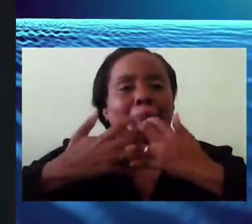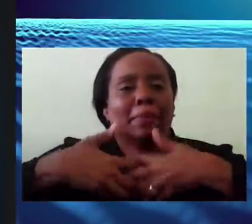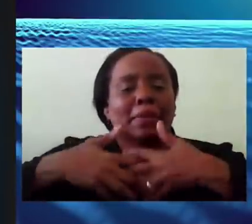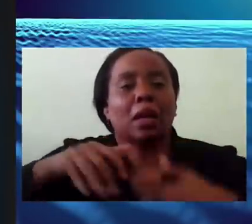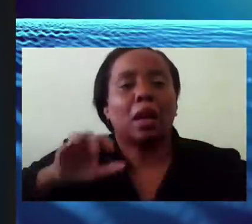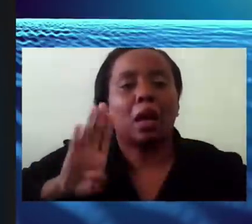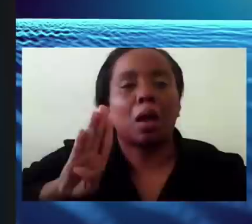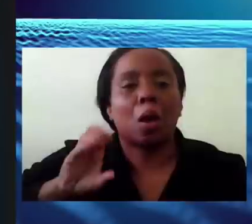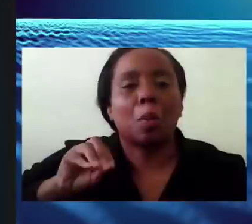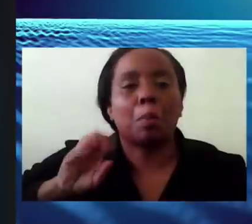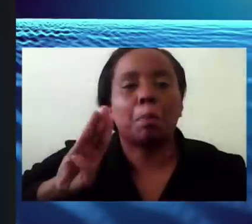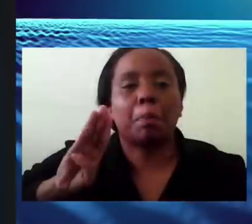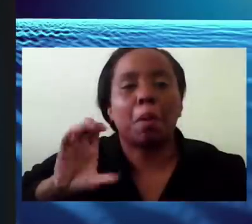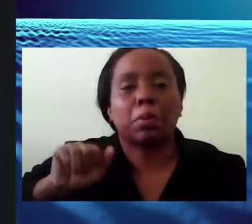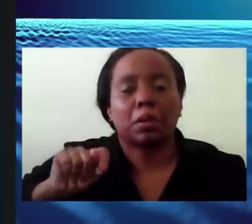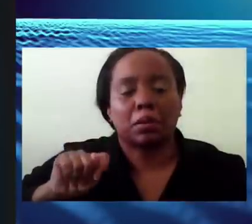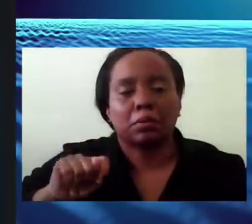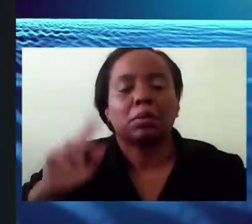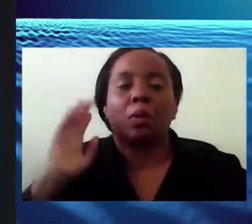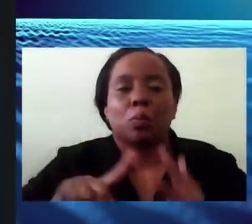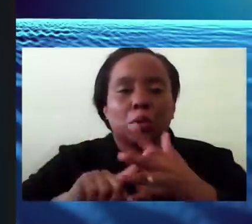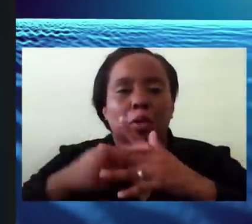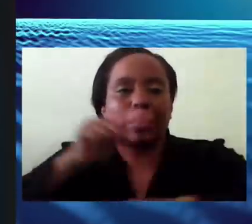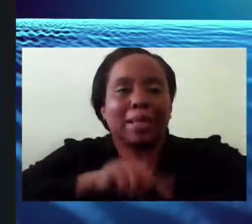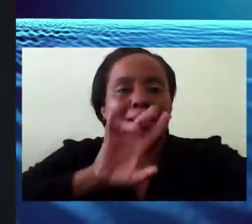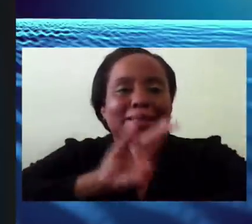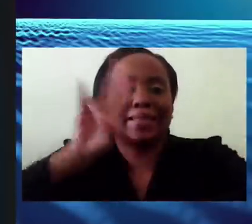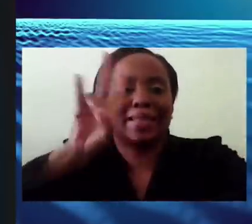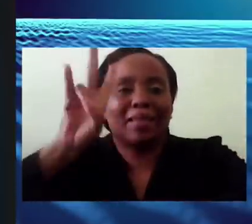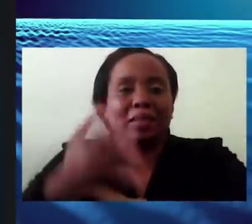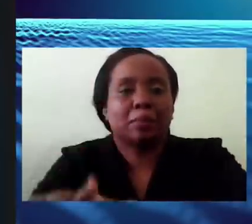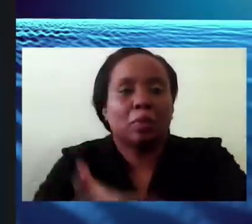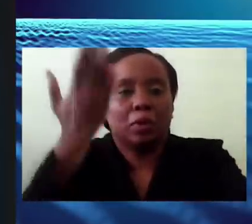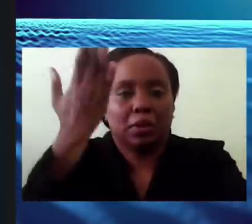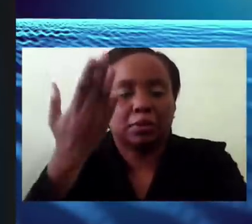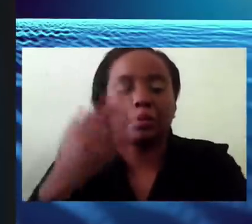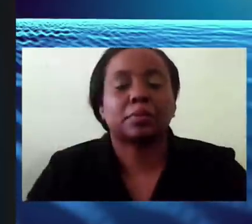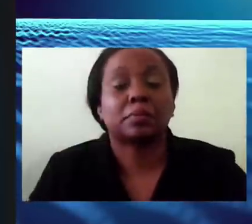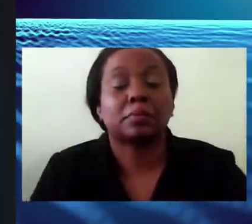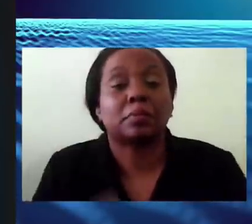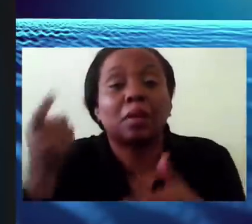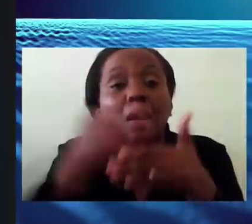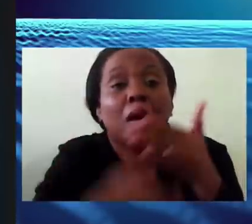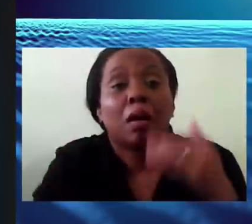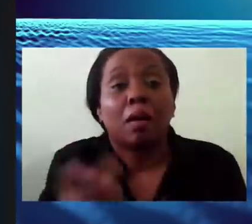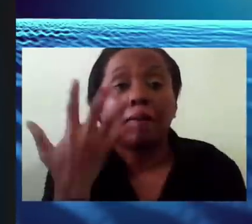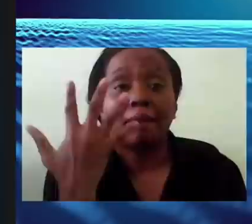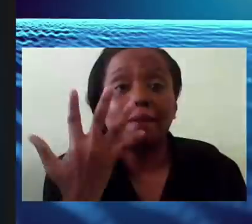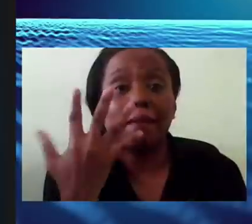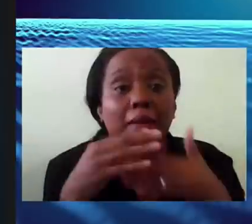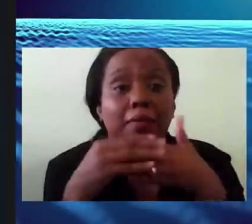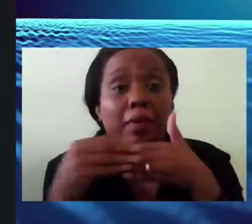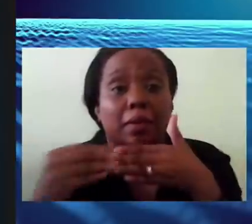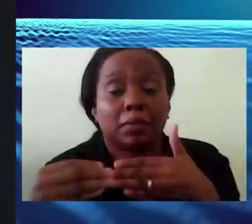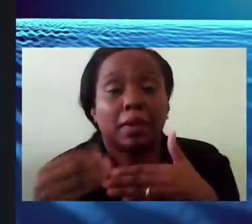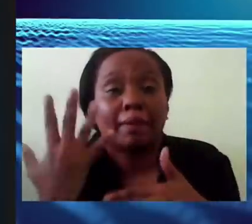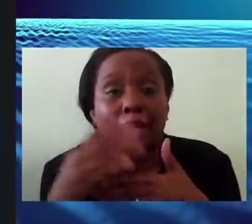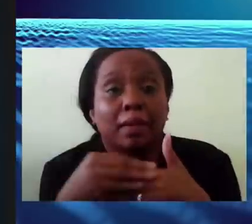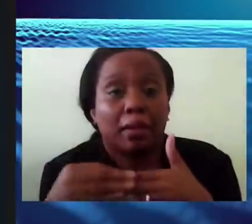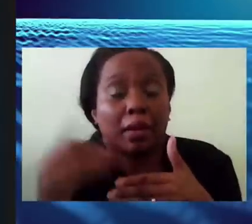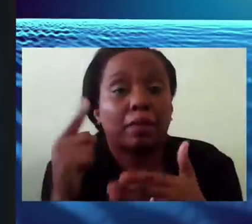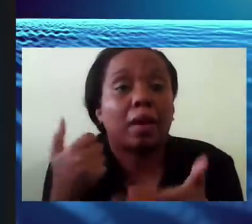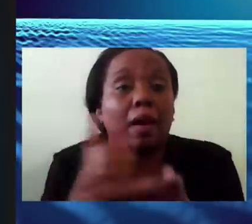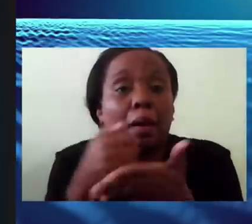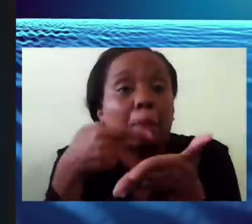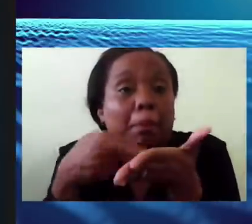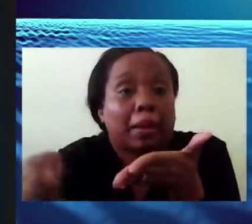from 7 a.m. There'll be a small fee of $5 to assist in paying for the equipment to move